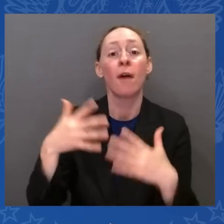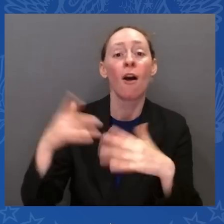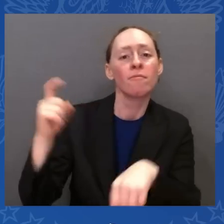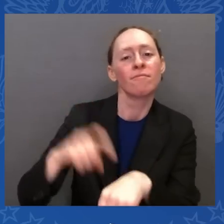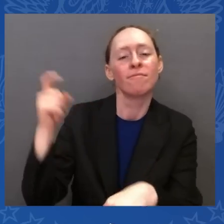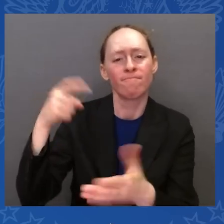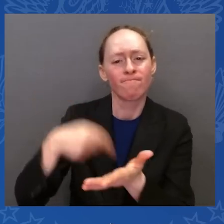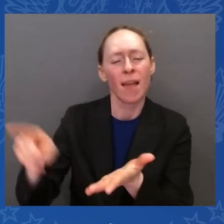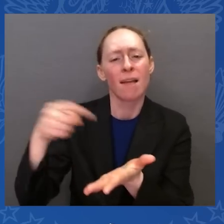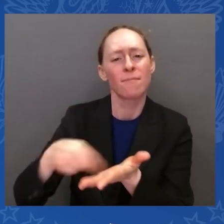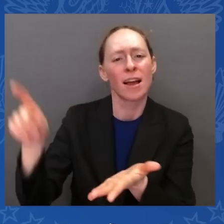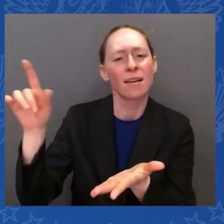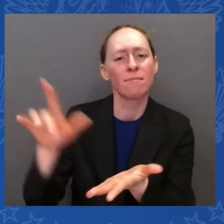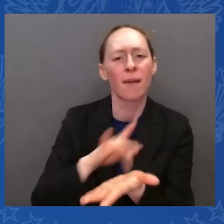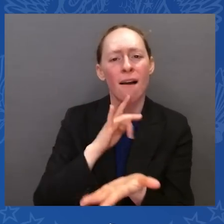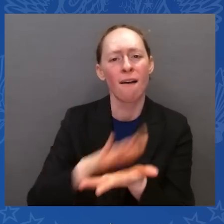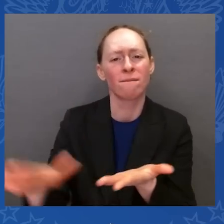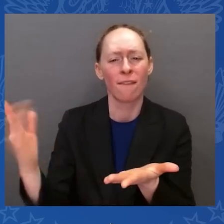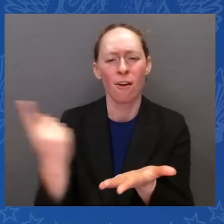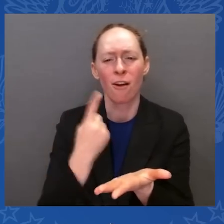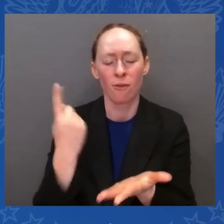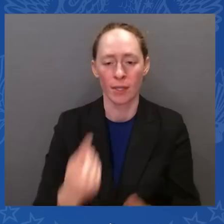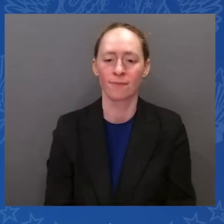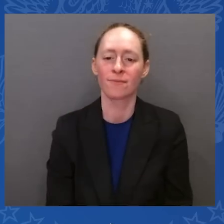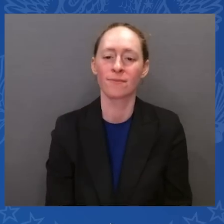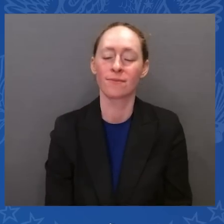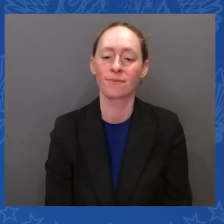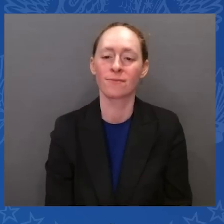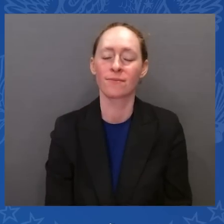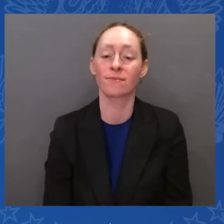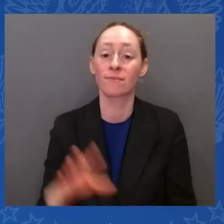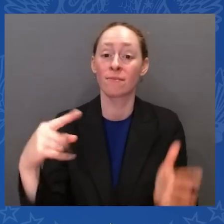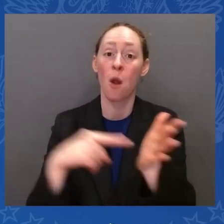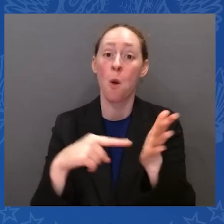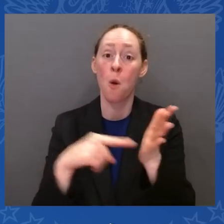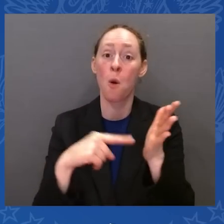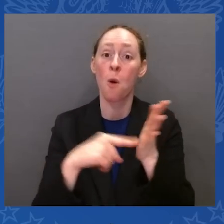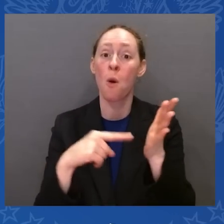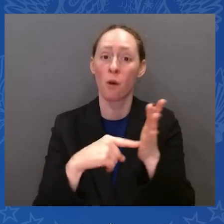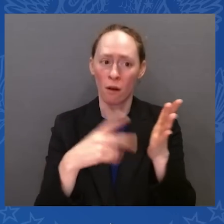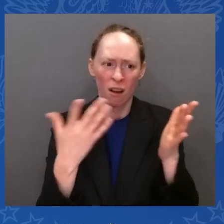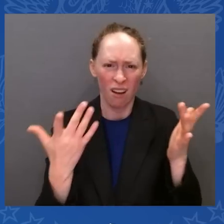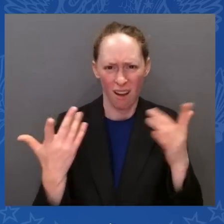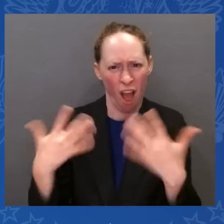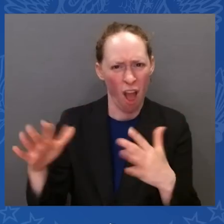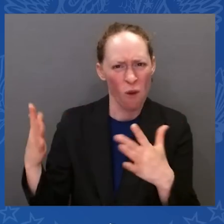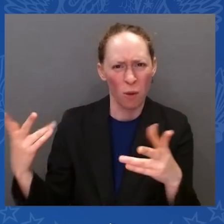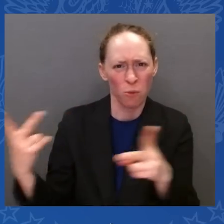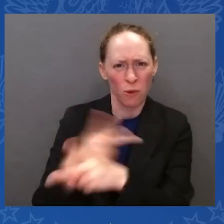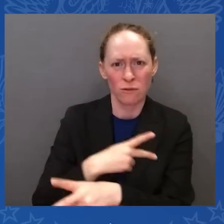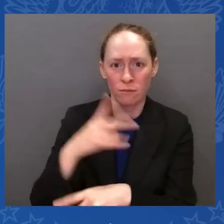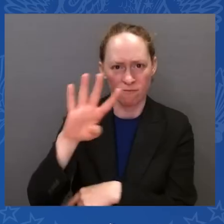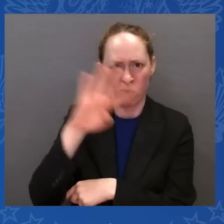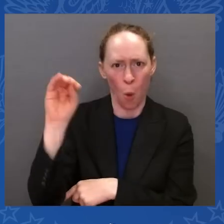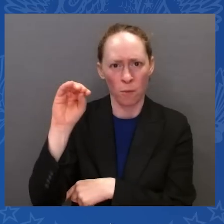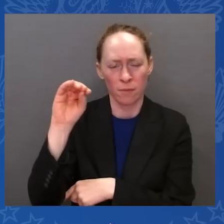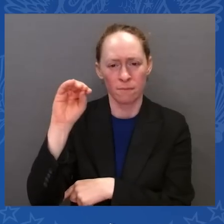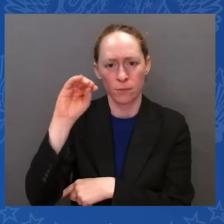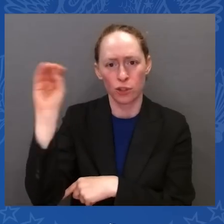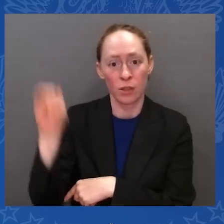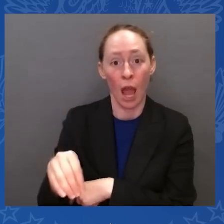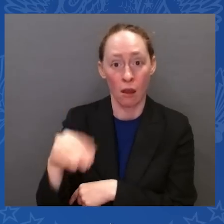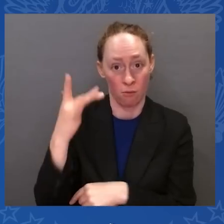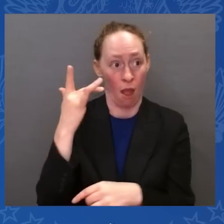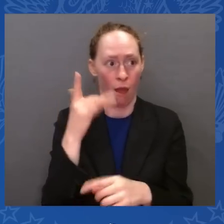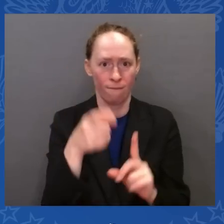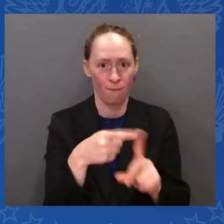the unshakable trust the world has in America's commitment to paying its bills. And I'll remind you, the national debt went up